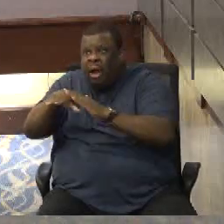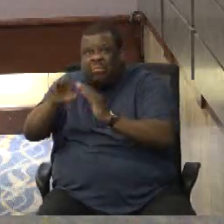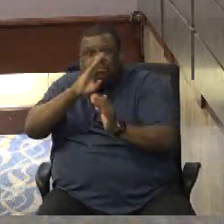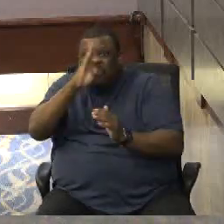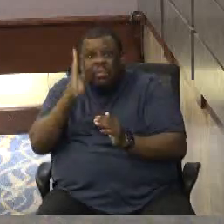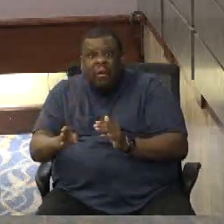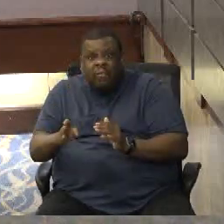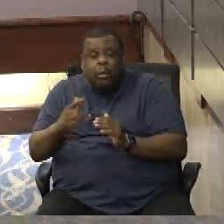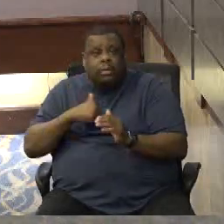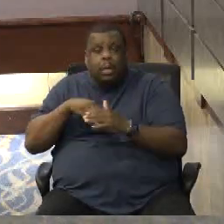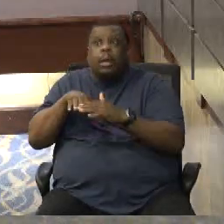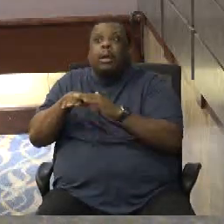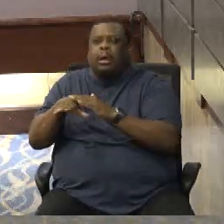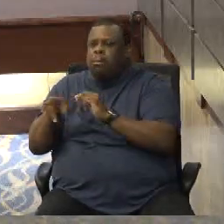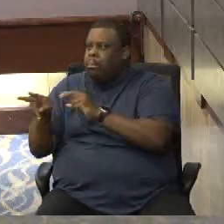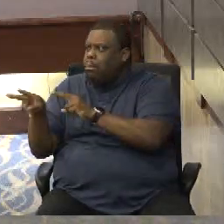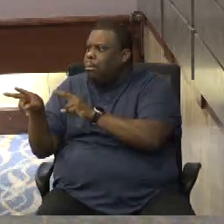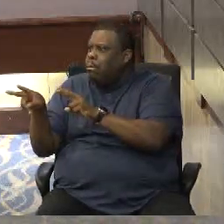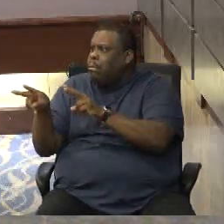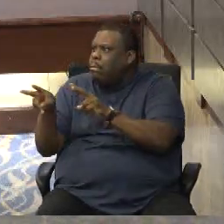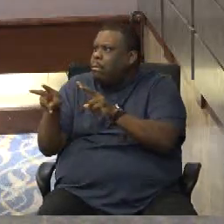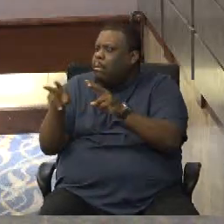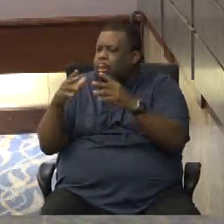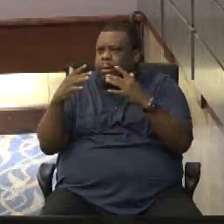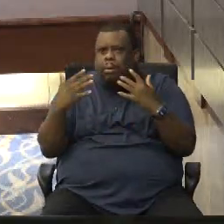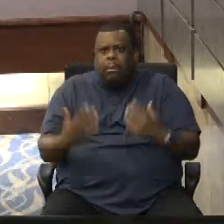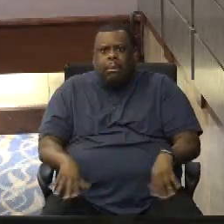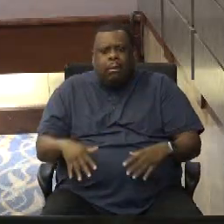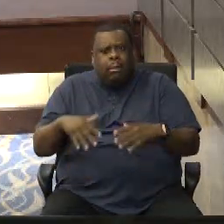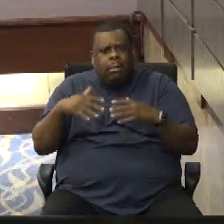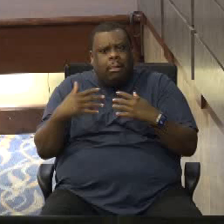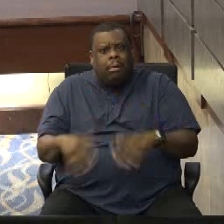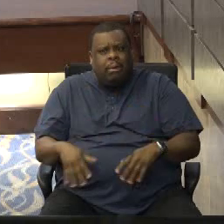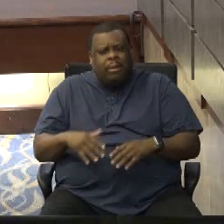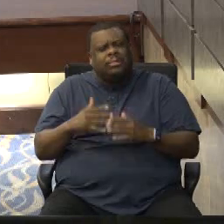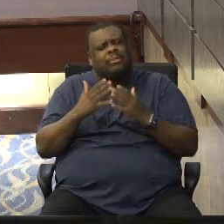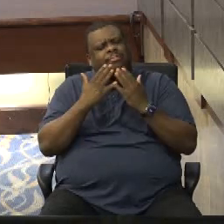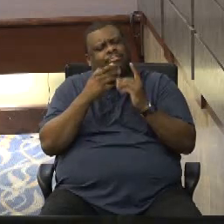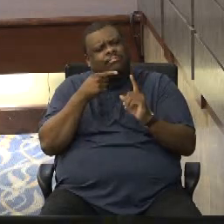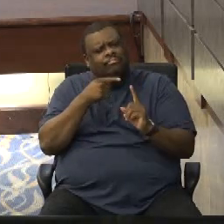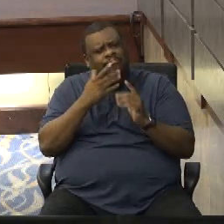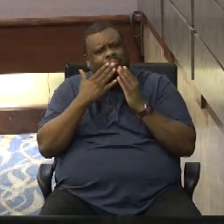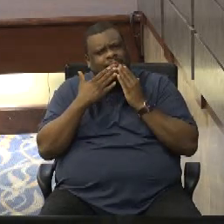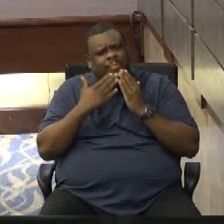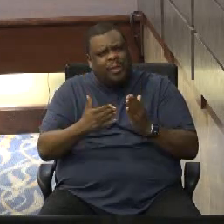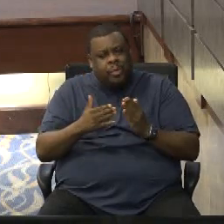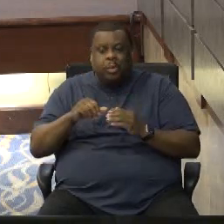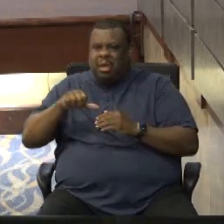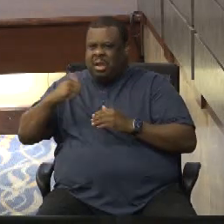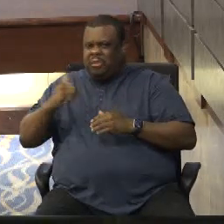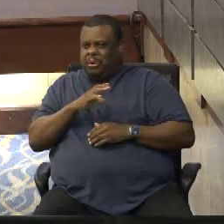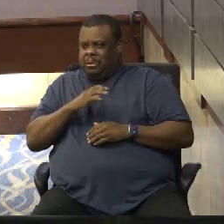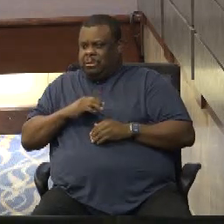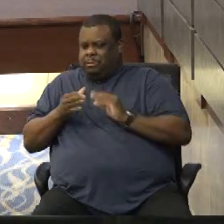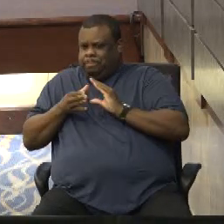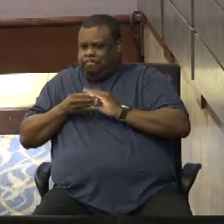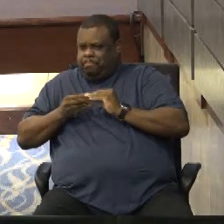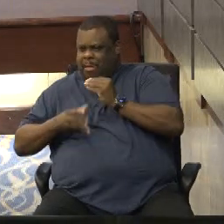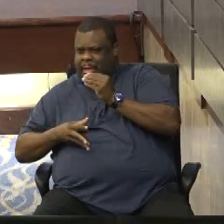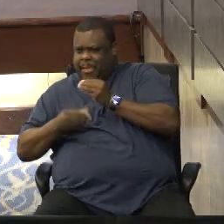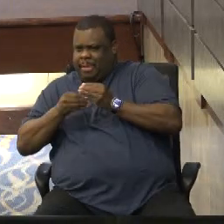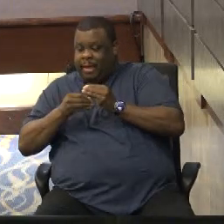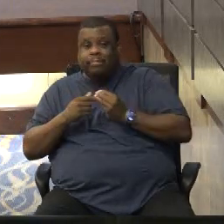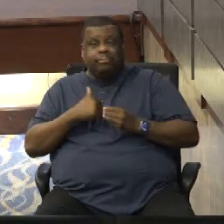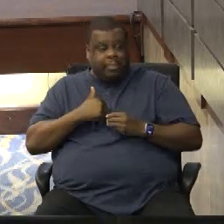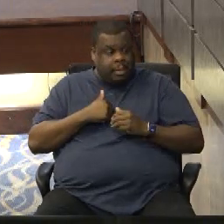carry on, and as you said, continue for generations to come. So thank you. Yeah, I'll just add that I know Councilmember Bearfield and